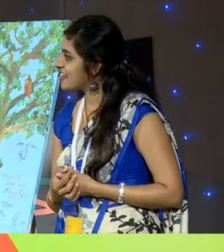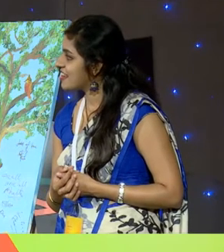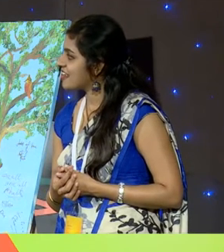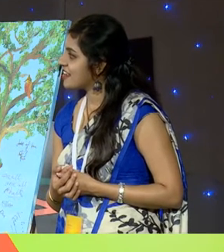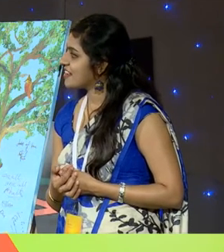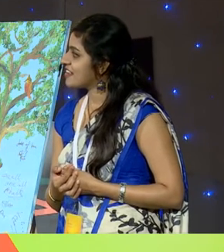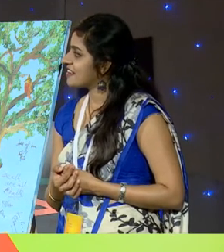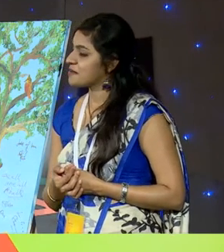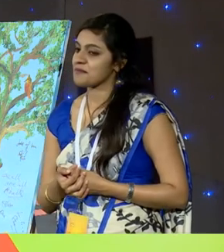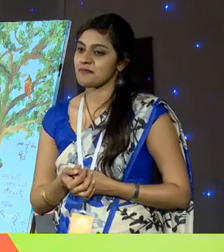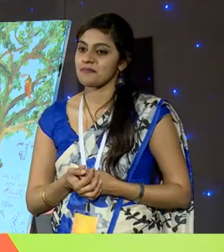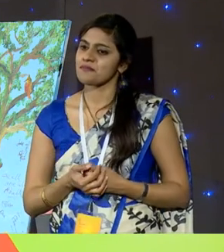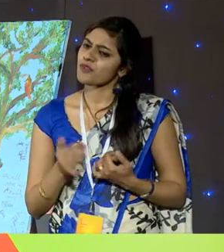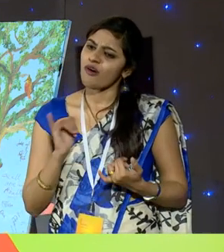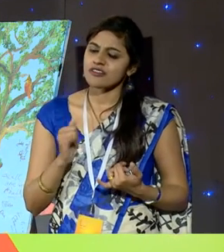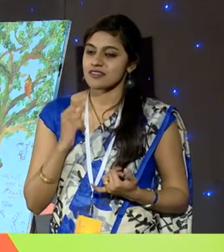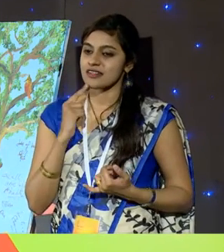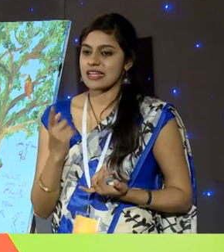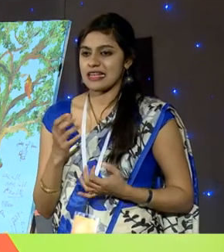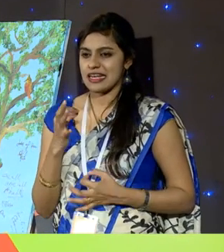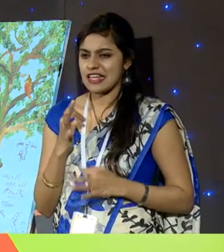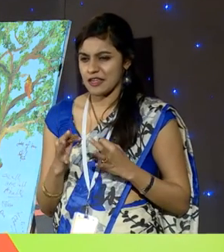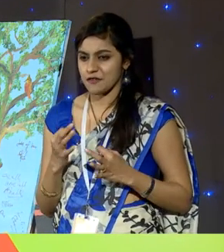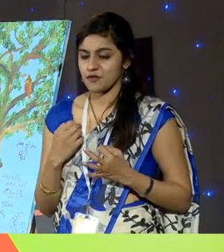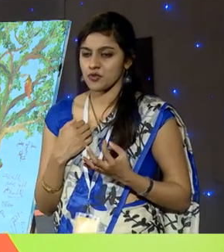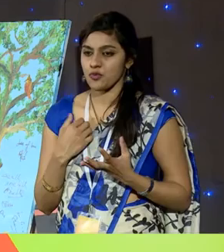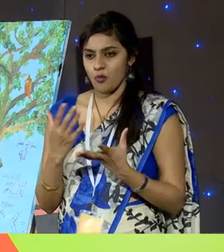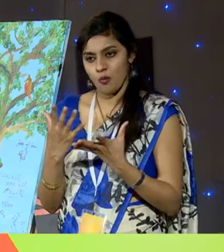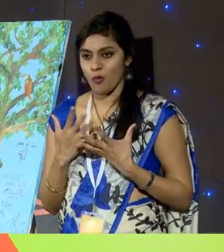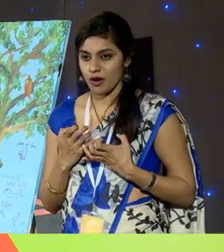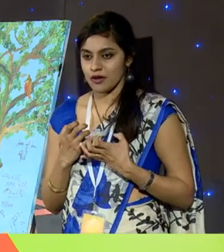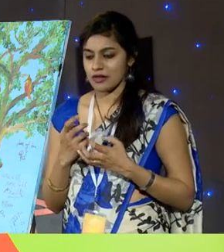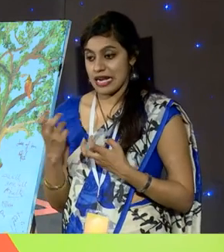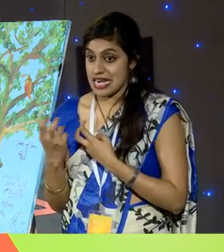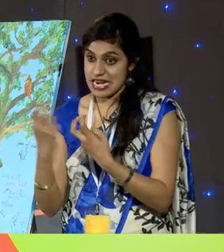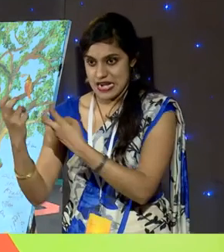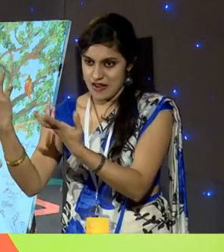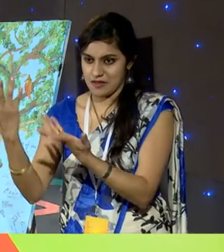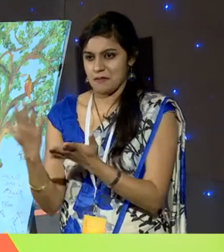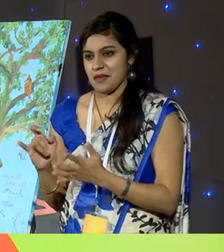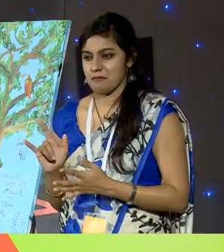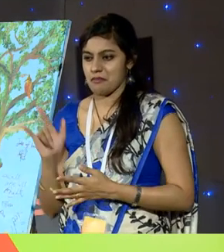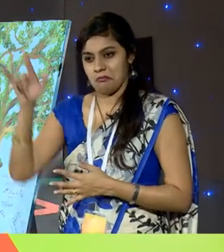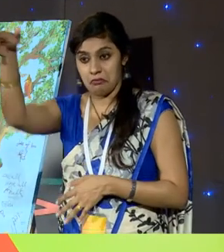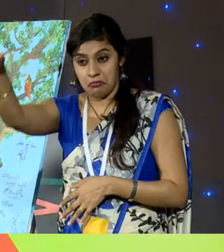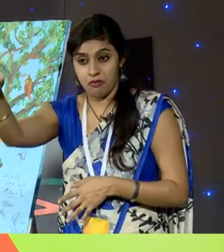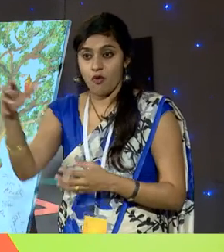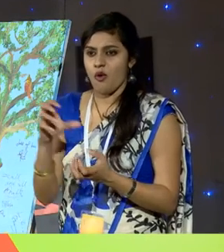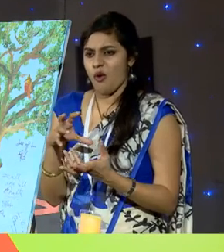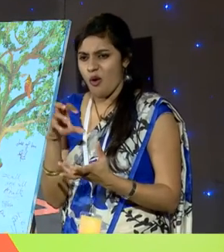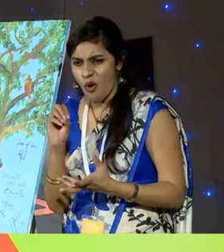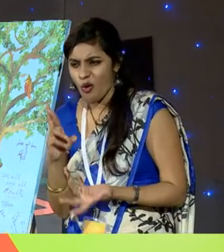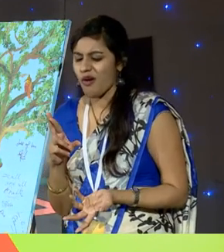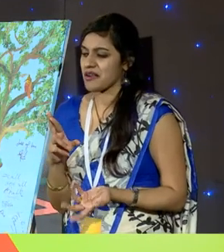making abroad, or, you know, probably in India, you know, probably to your neighborhood, or, you know, make your life